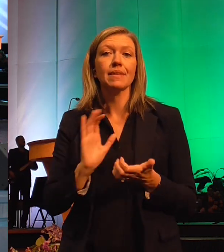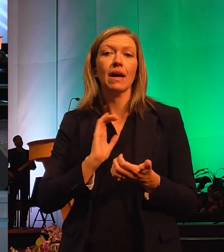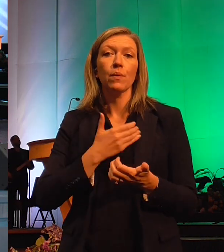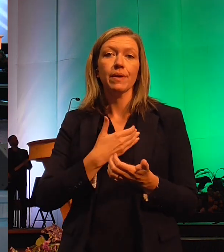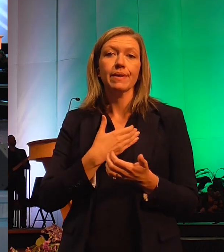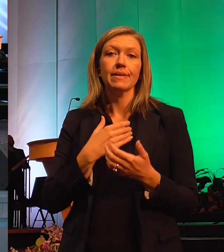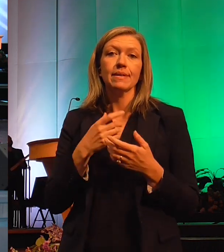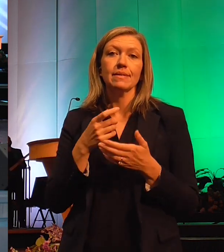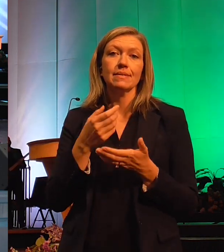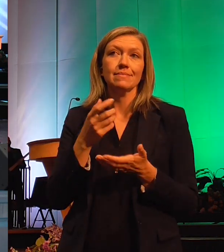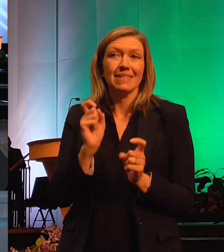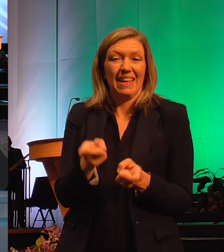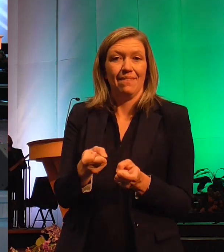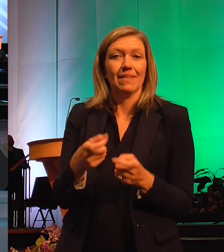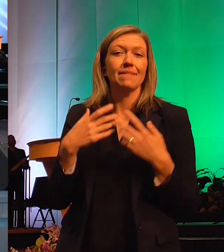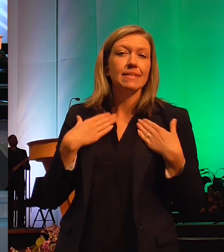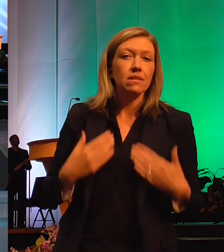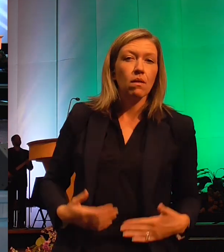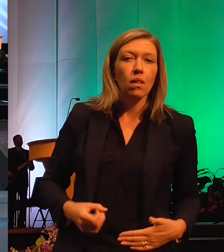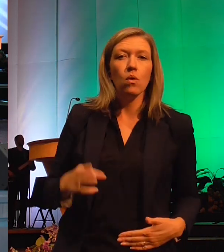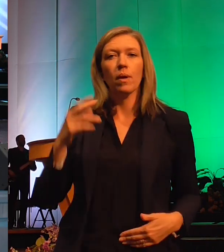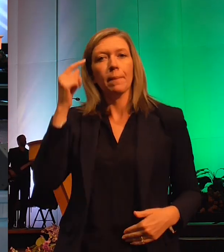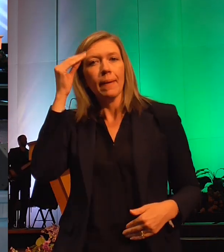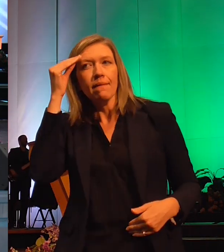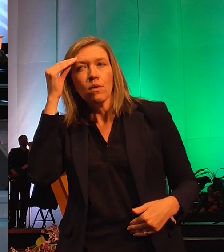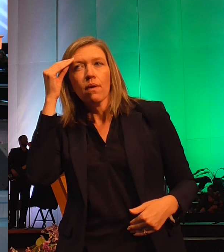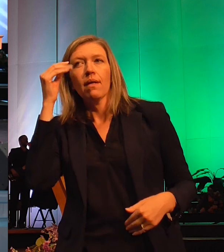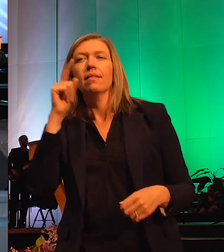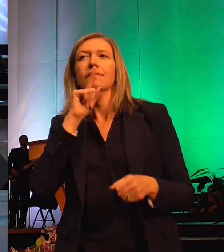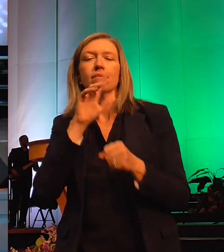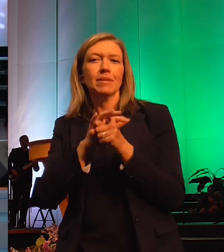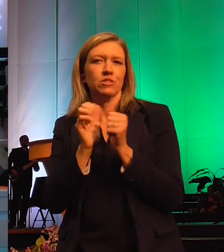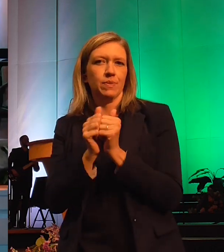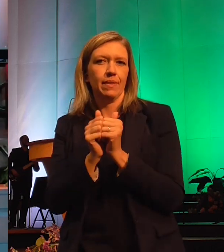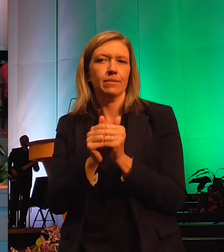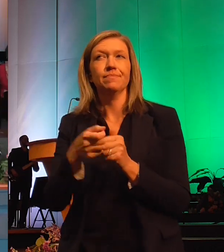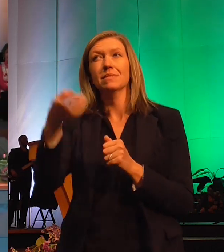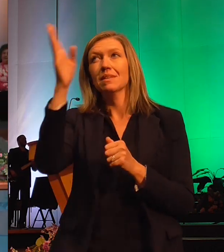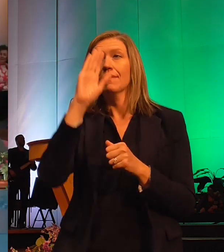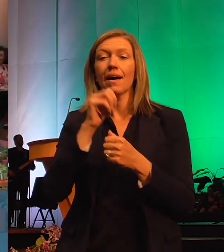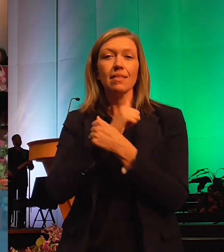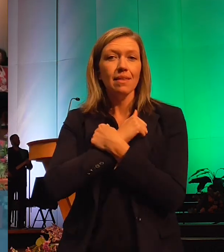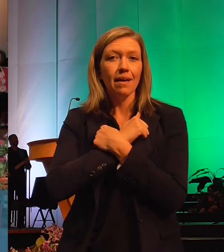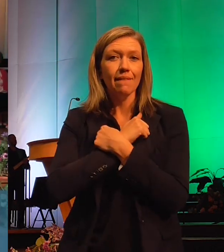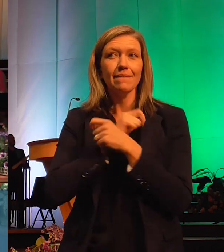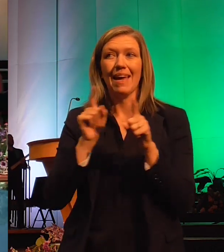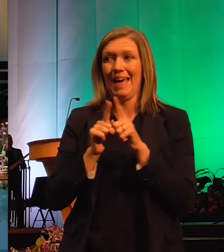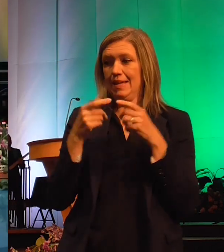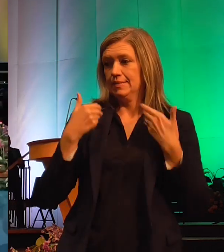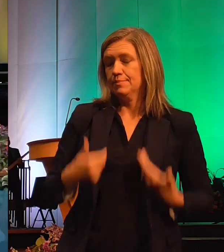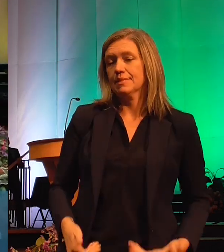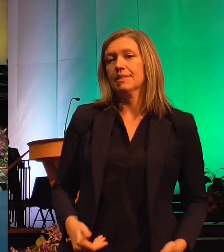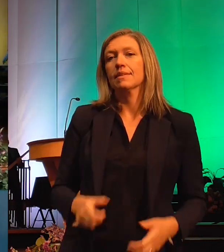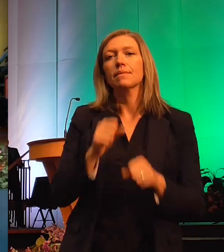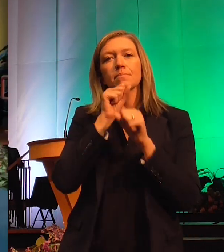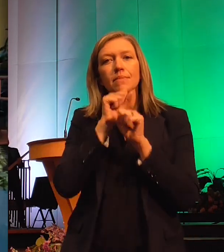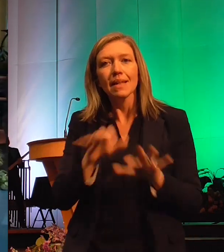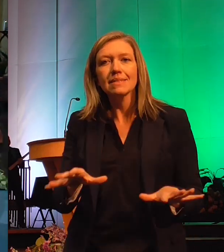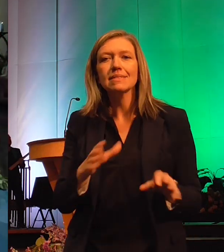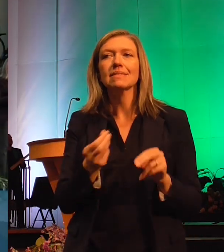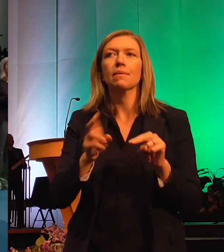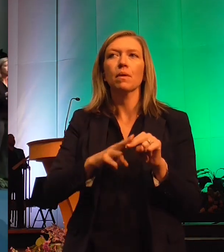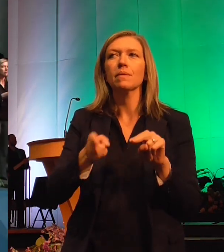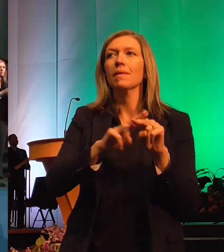physically or metaphorically as we say our offering affirmation together. Divine love, as me, blesses and